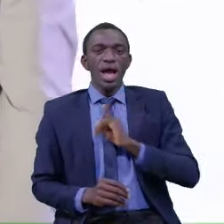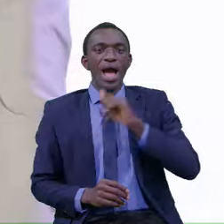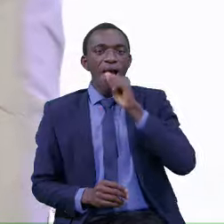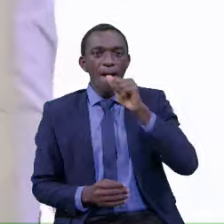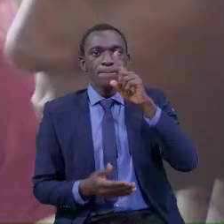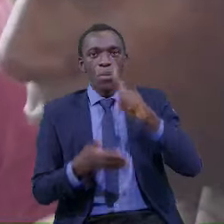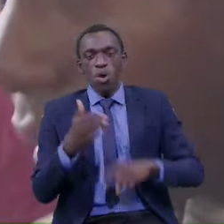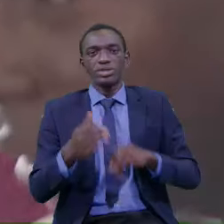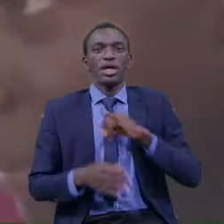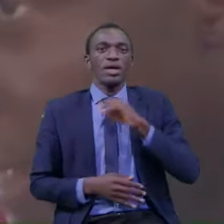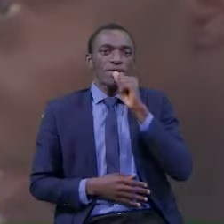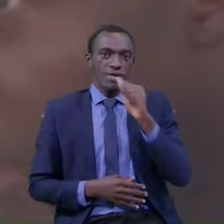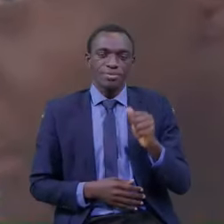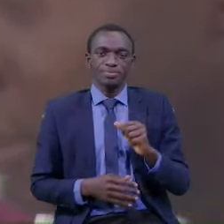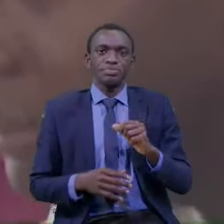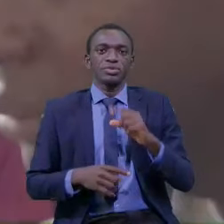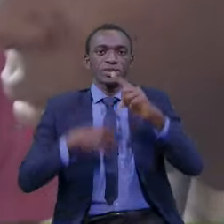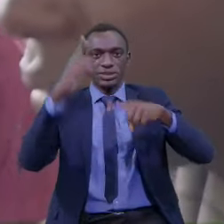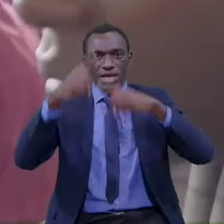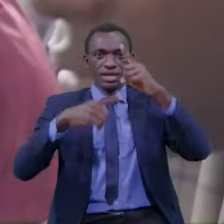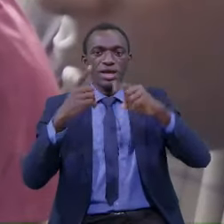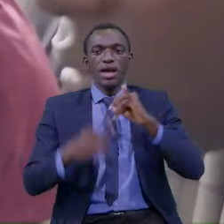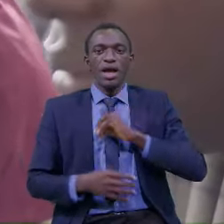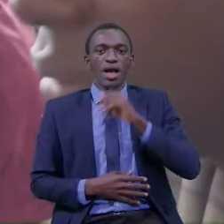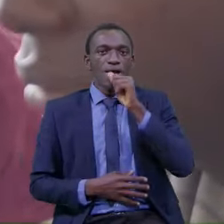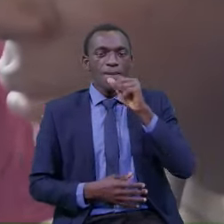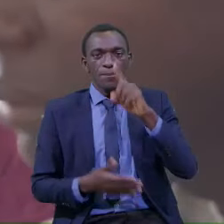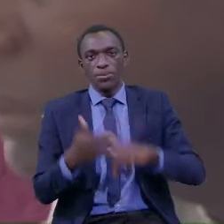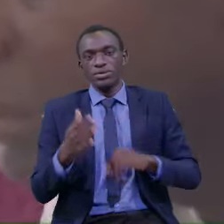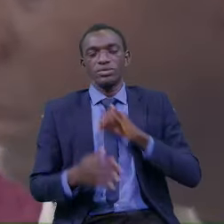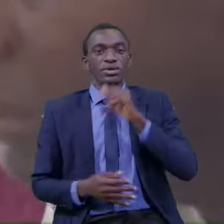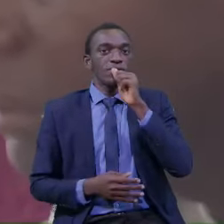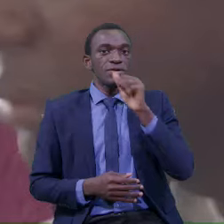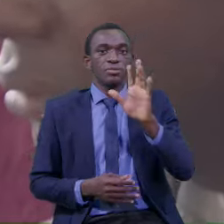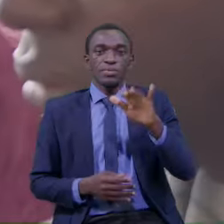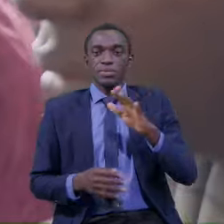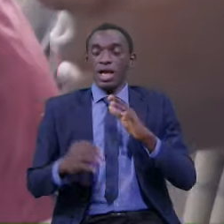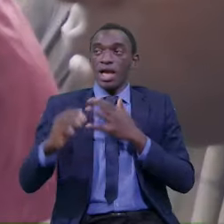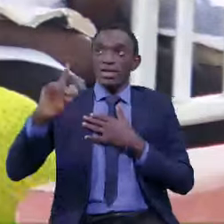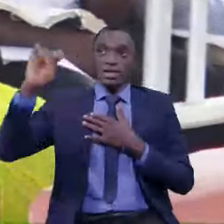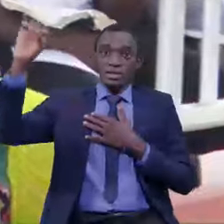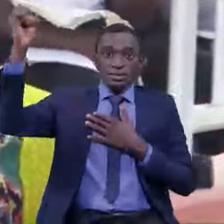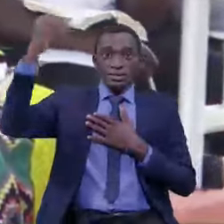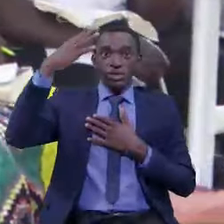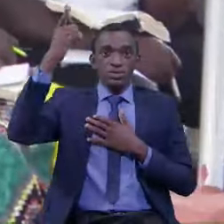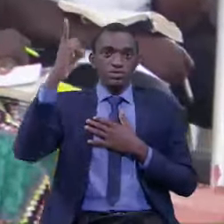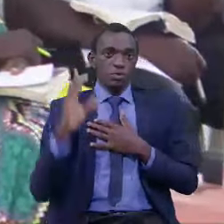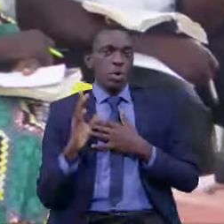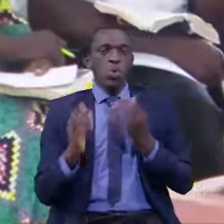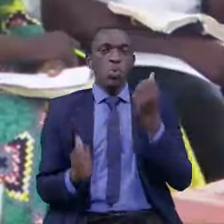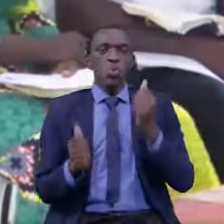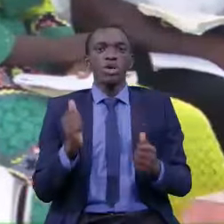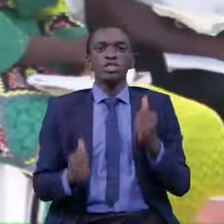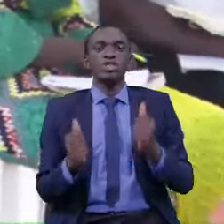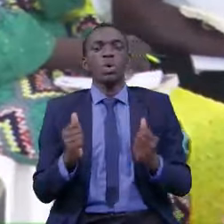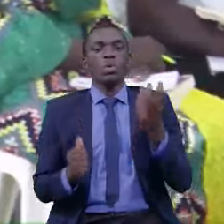am what I am. And the grace of God which was given unto me